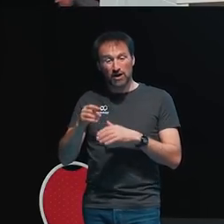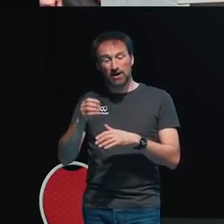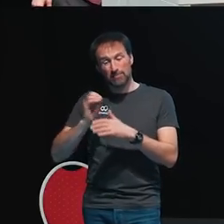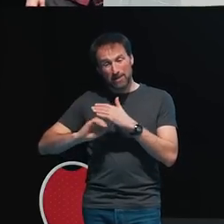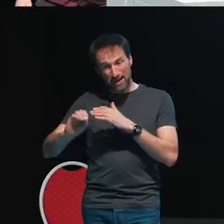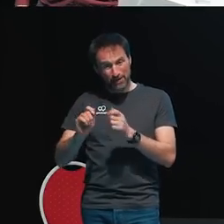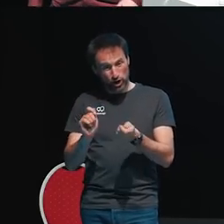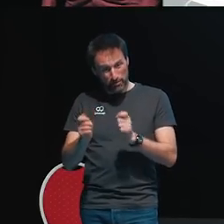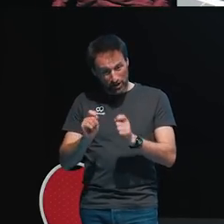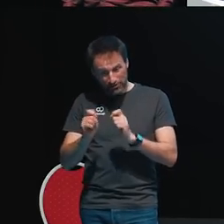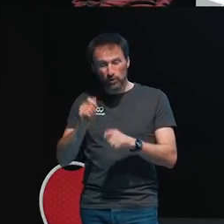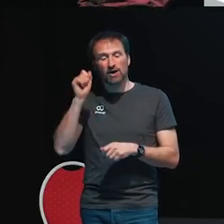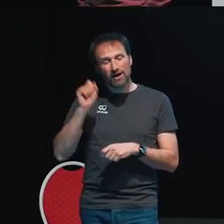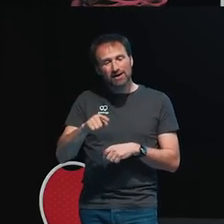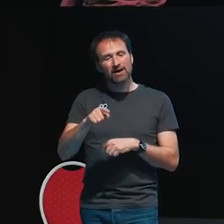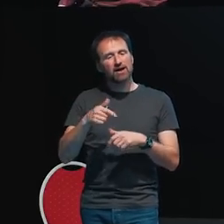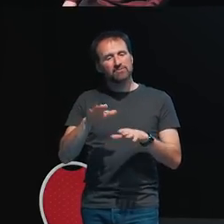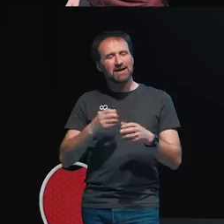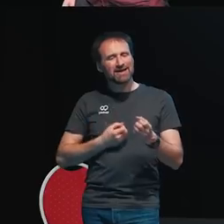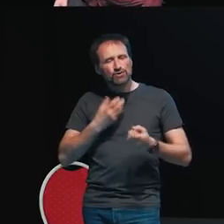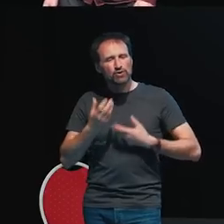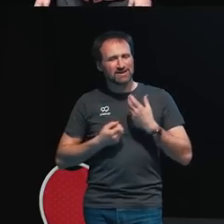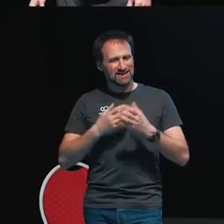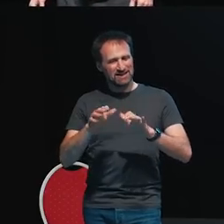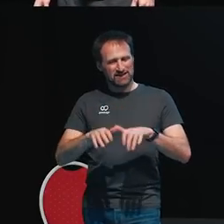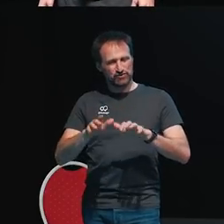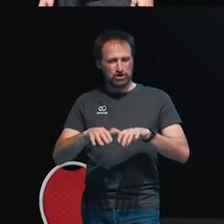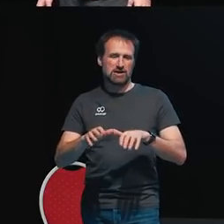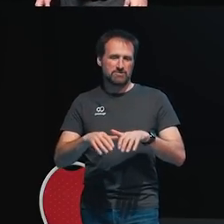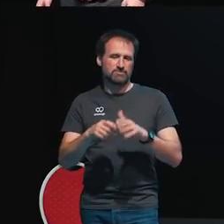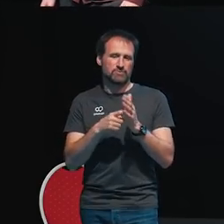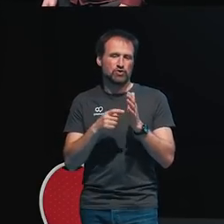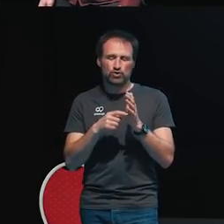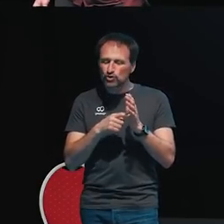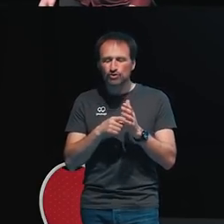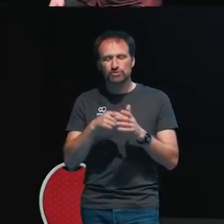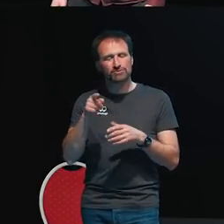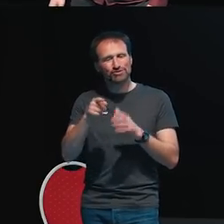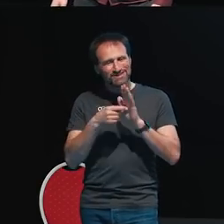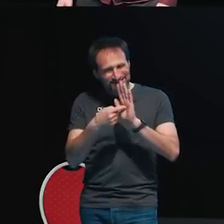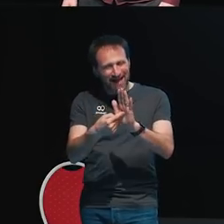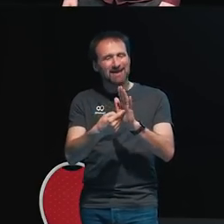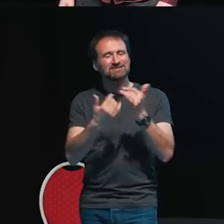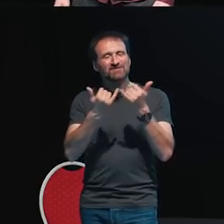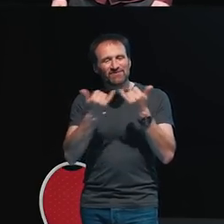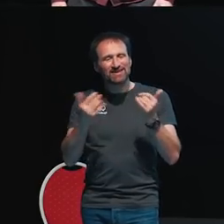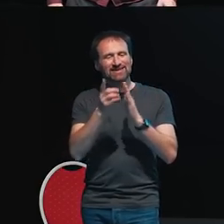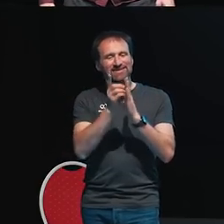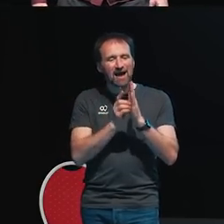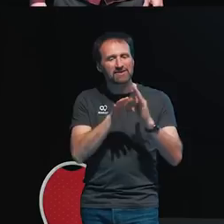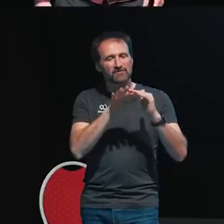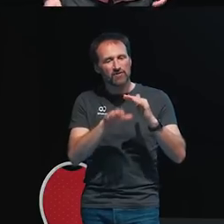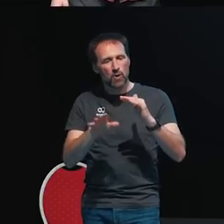those in a more intuitive way because you show the flow of the data.